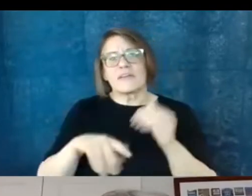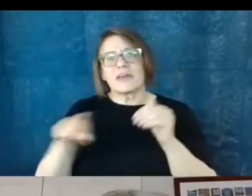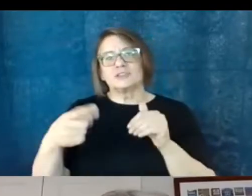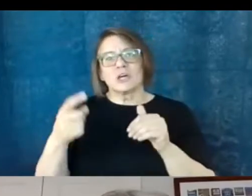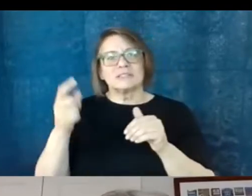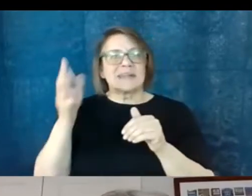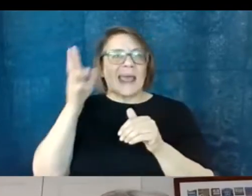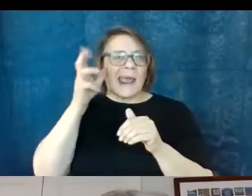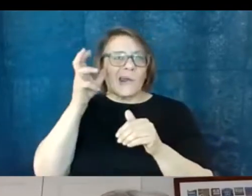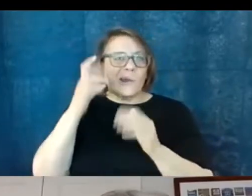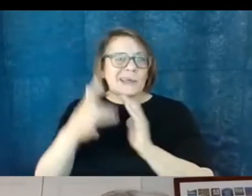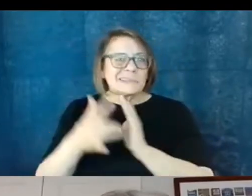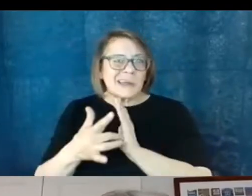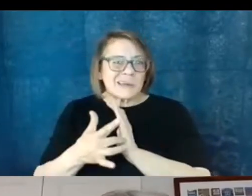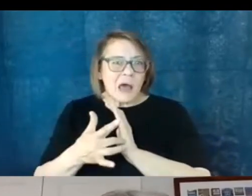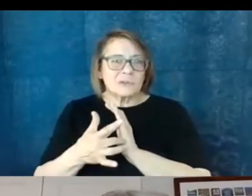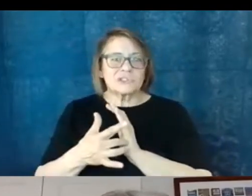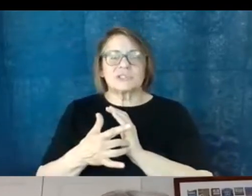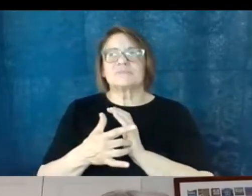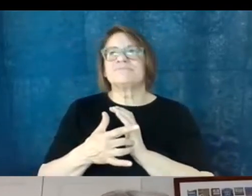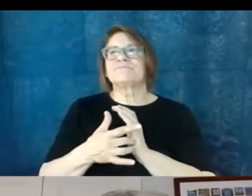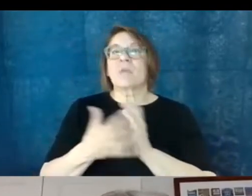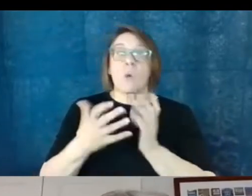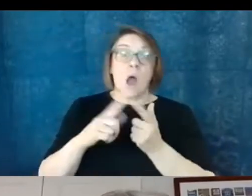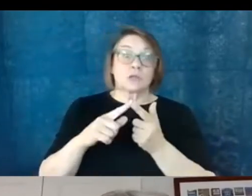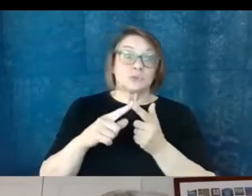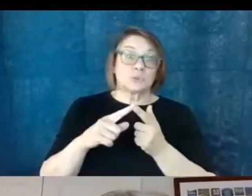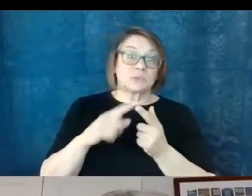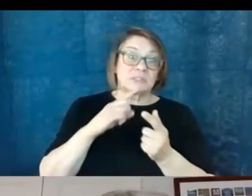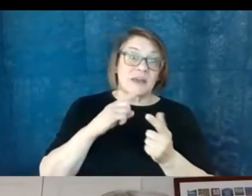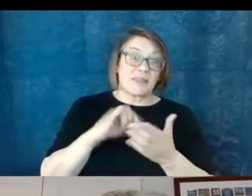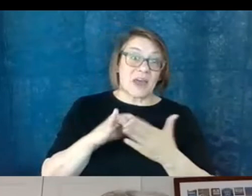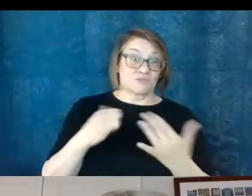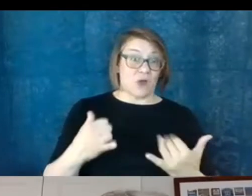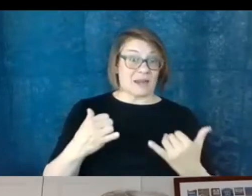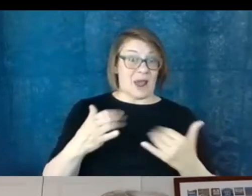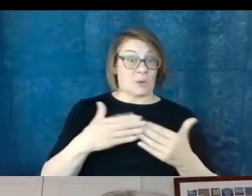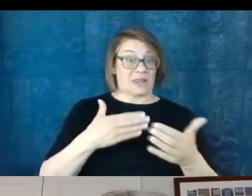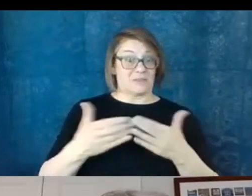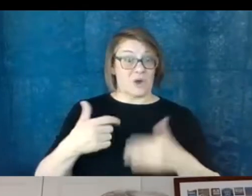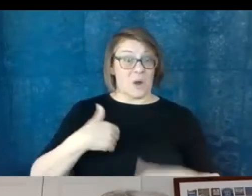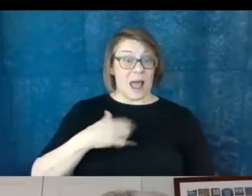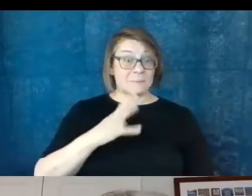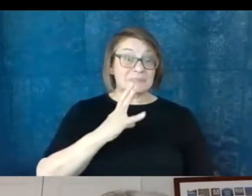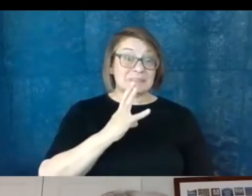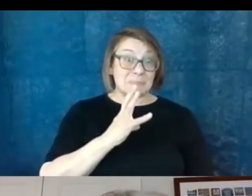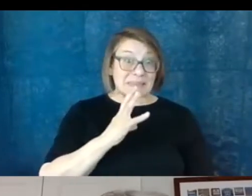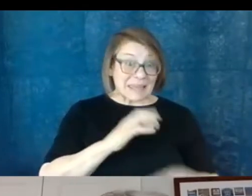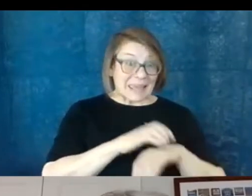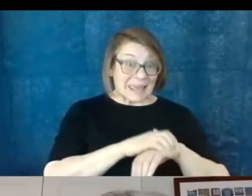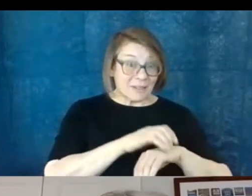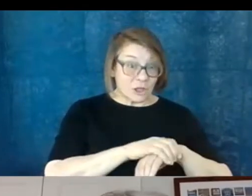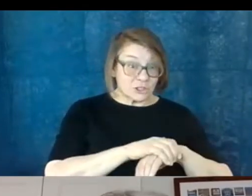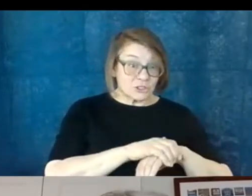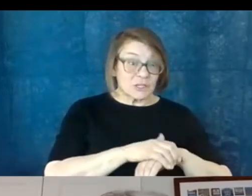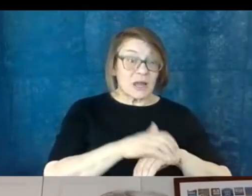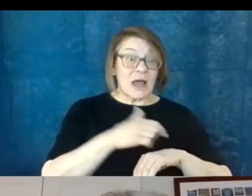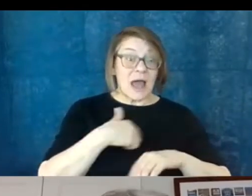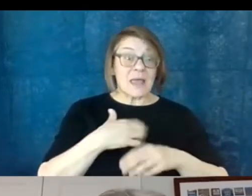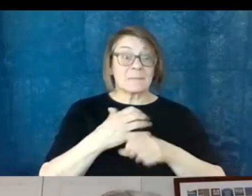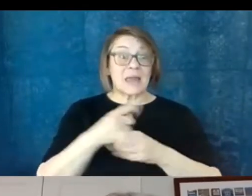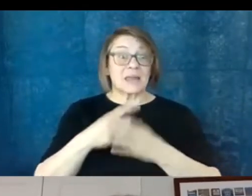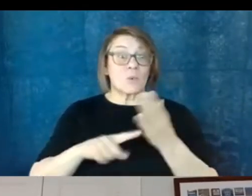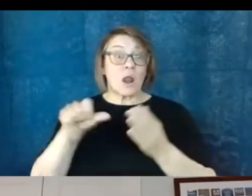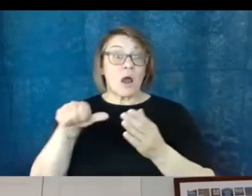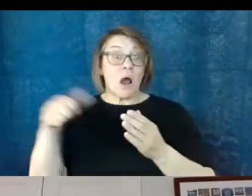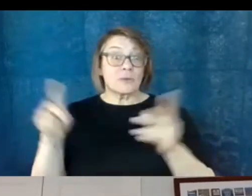technologies is very important. I just want to point out that right now, even though I am speaking English, I am getting what everybody